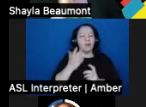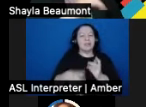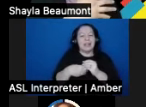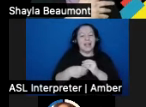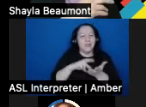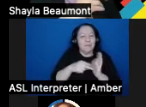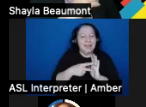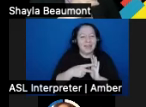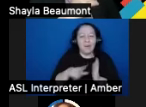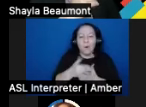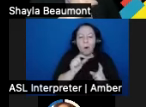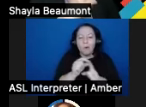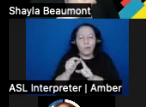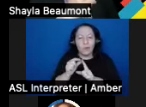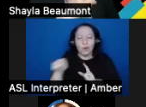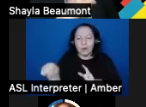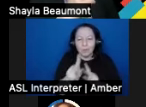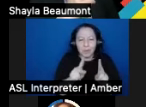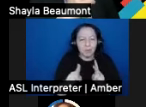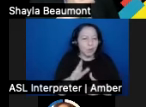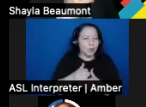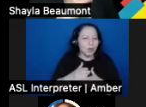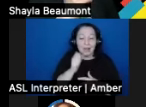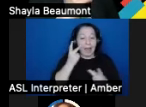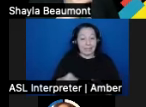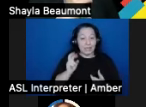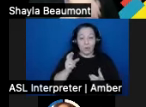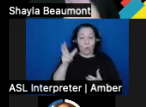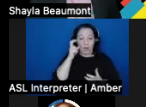right? I didn't hear, or I didn't see or hear